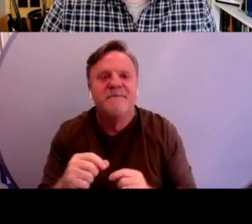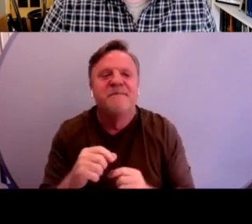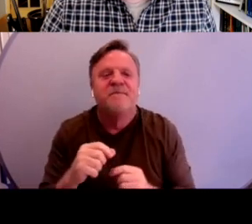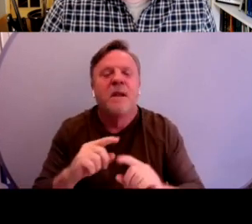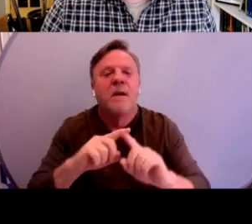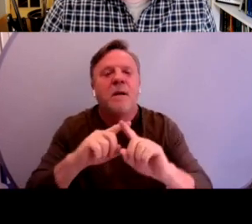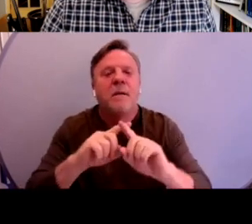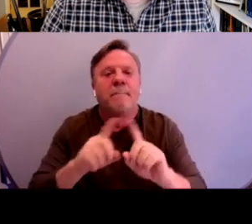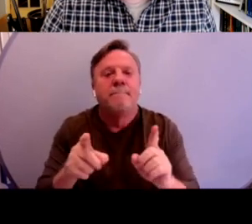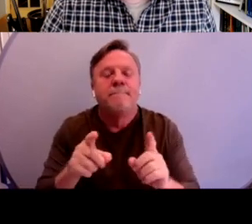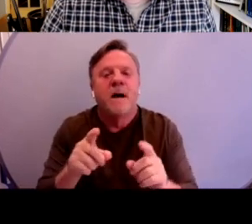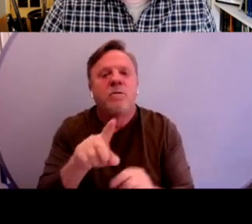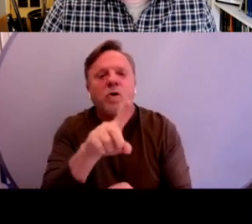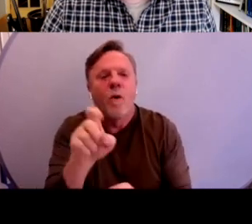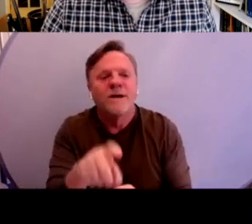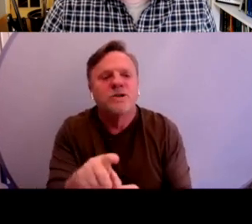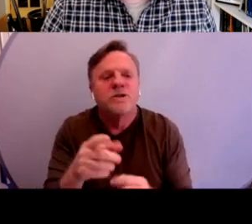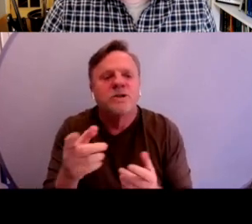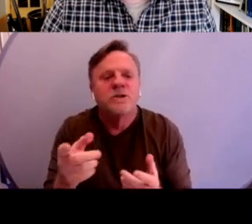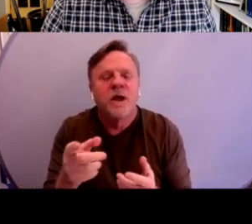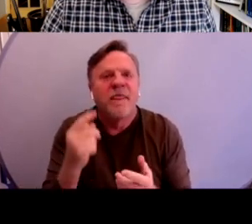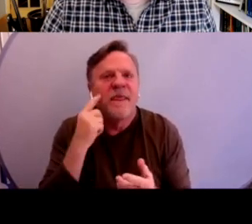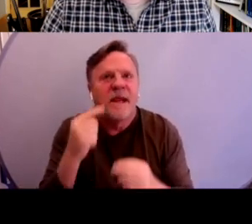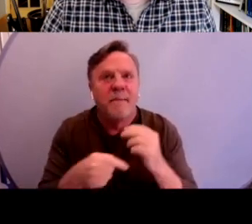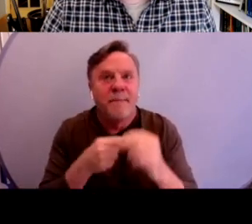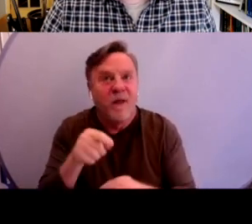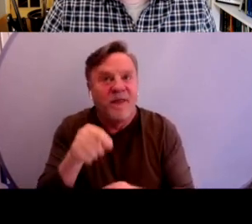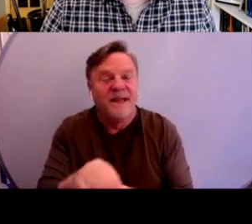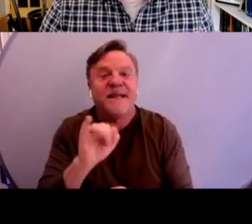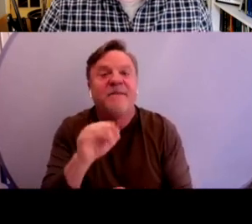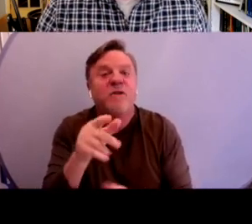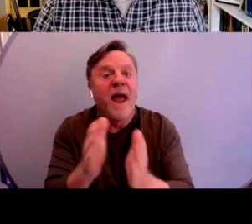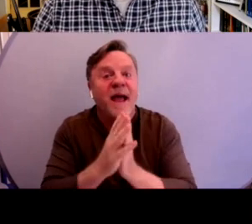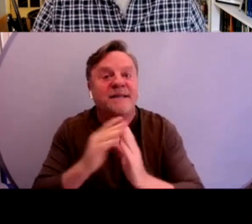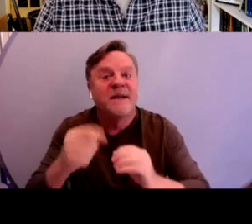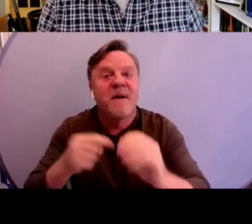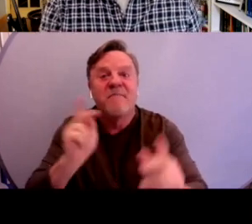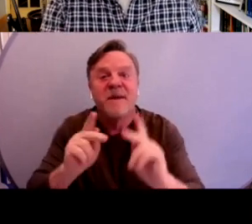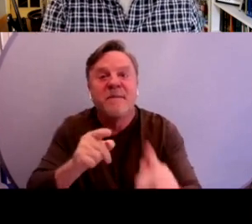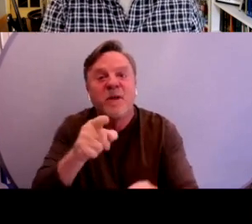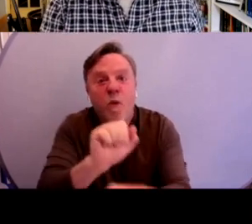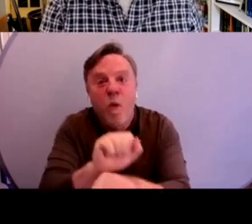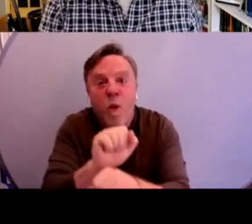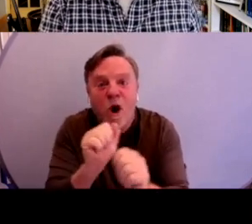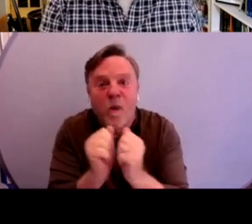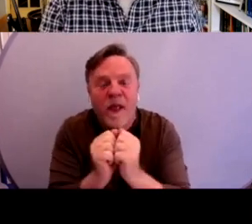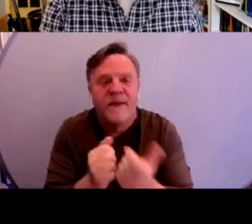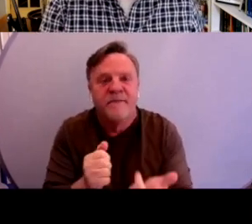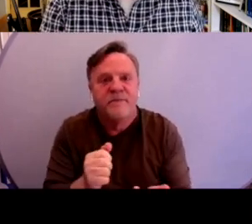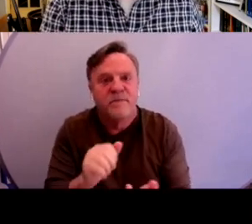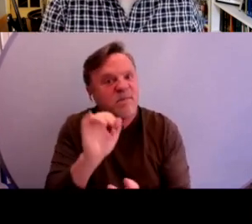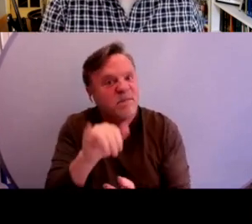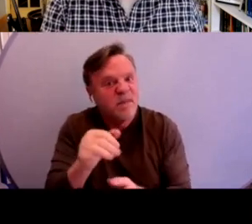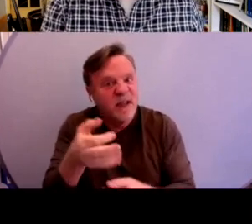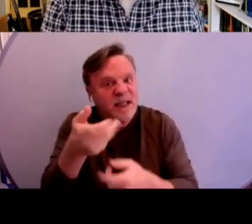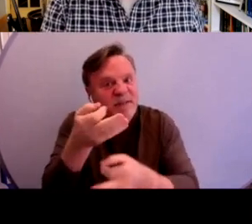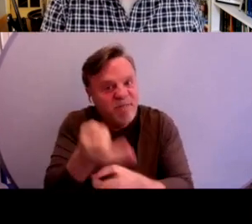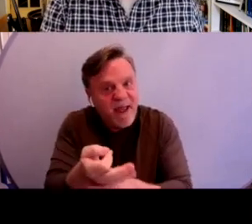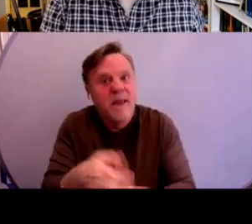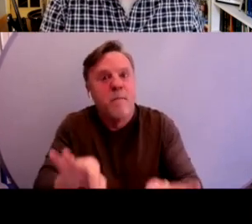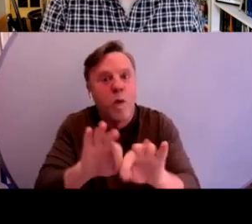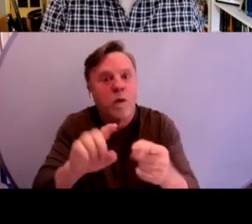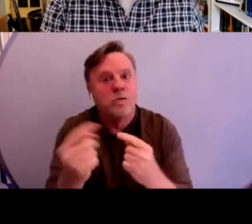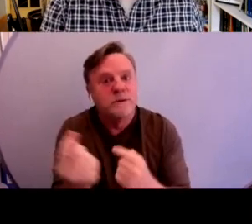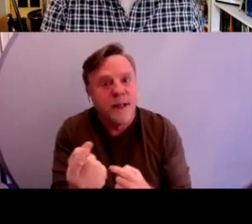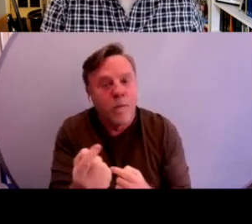the questions are, and think about this if you're asking this about people you work with. Is faith important to someone or